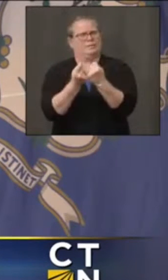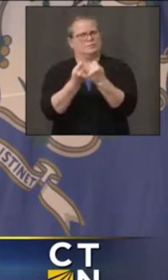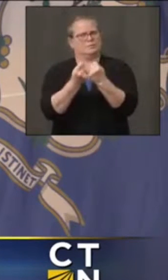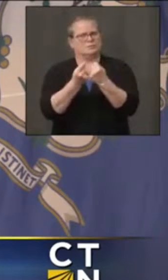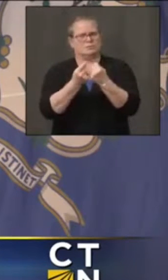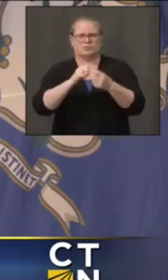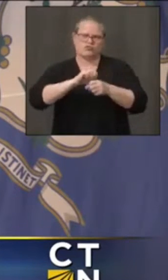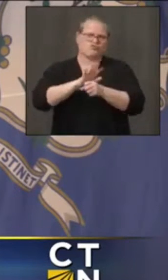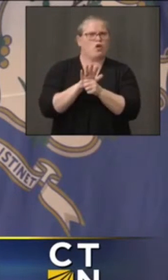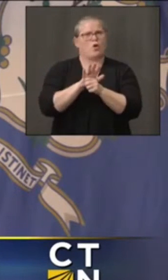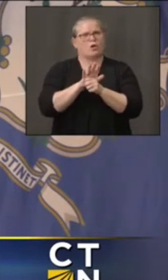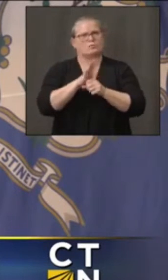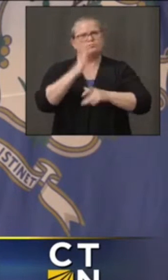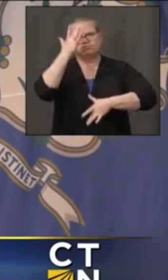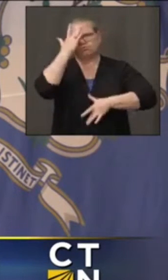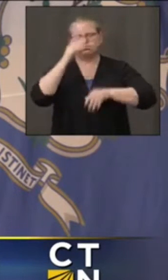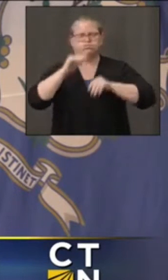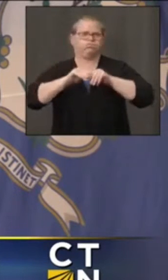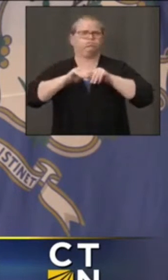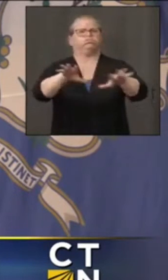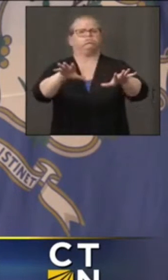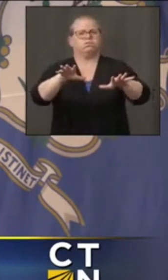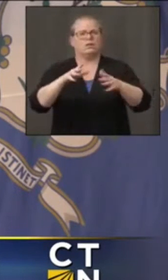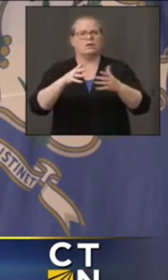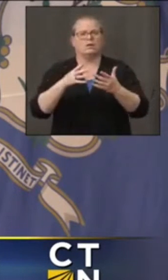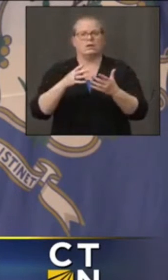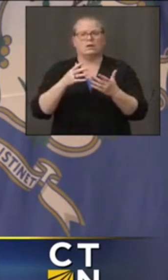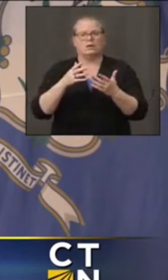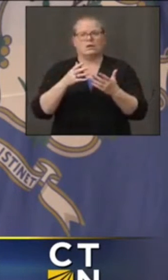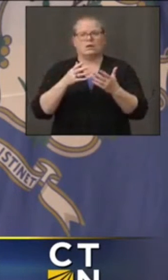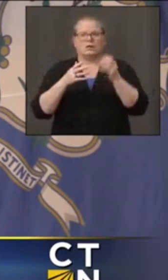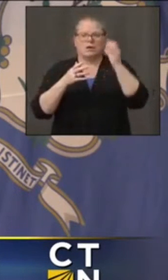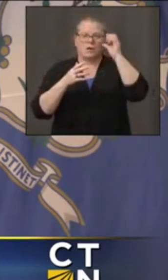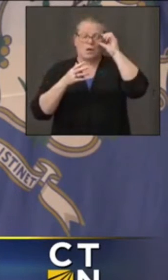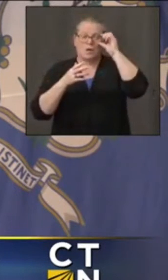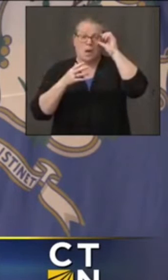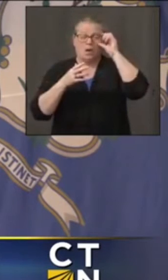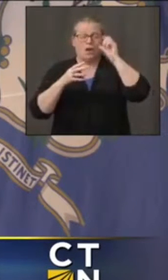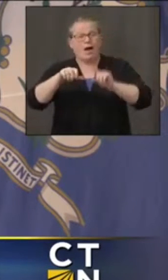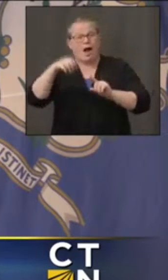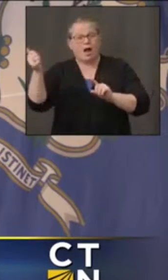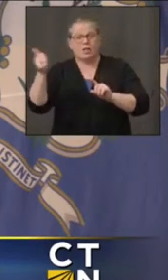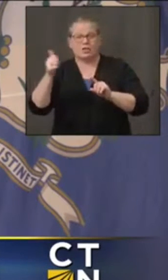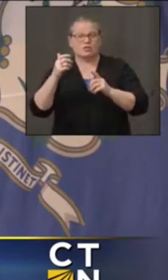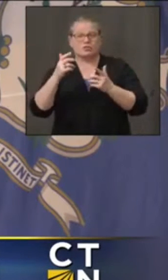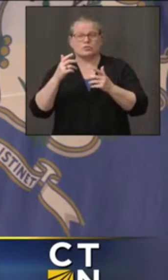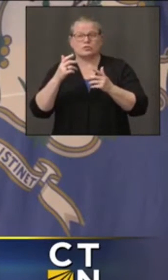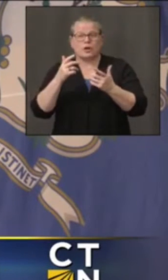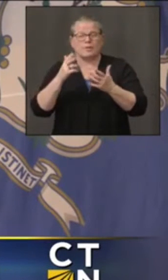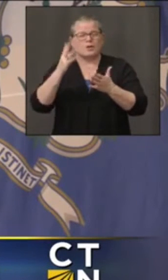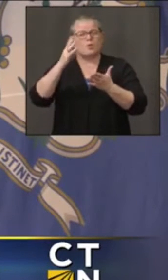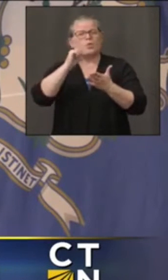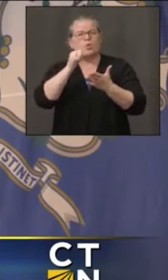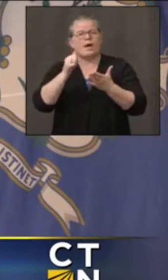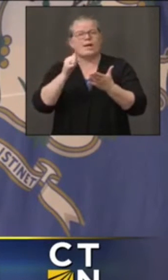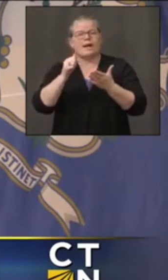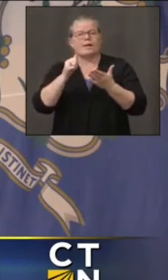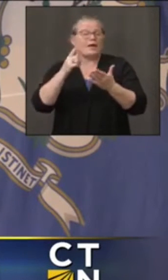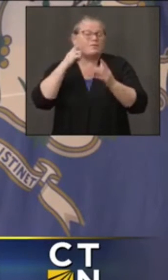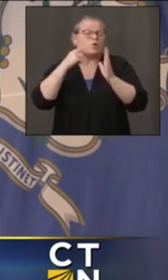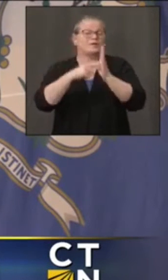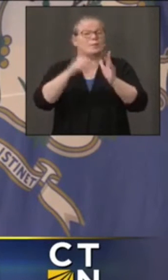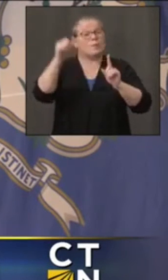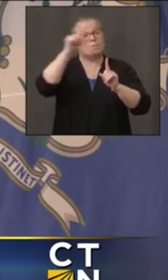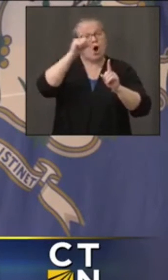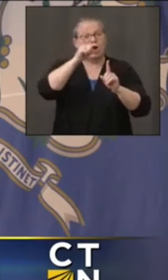you've seen coronavirus spread, such as bars, for instance, which you've had no problem shutting down, why haven't you taken that same approach with sports teams? You know that there's